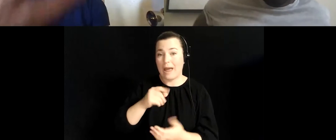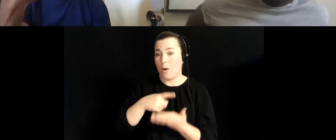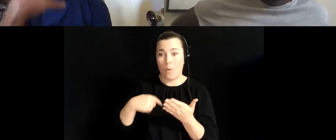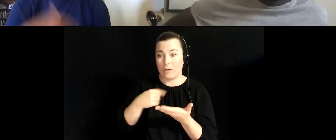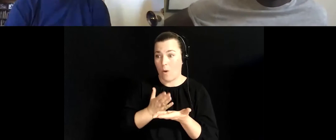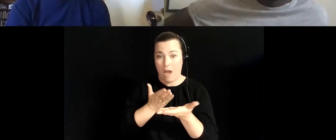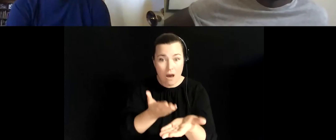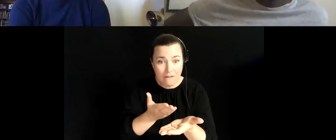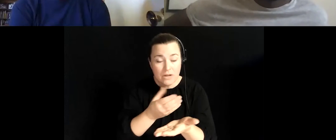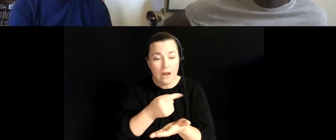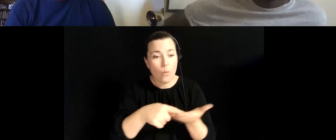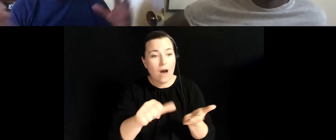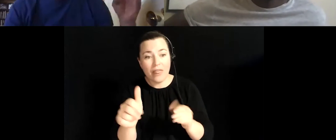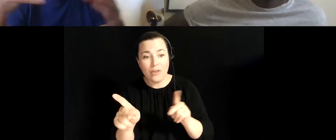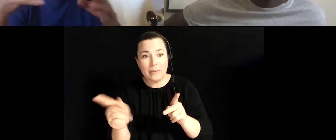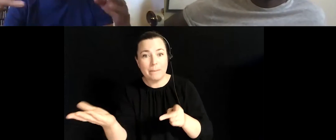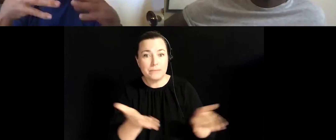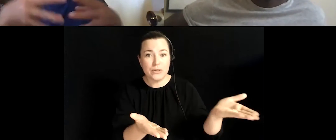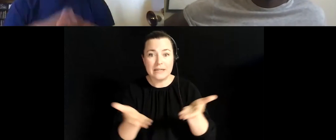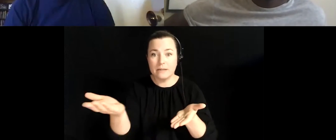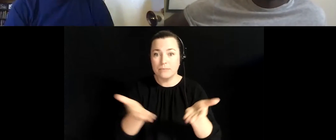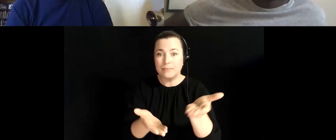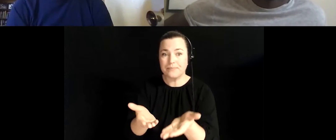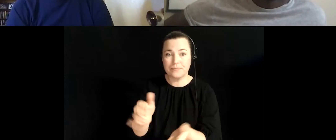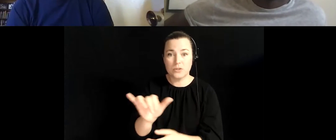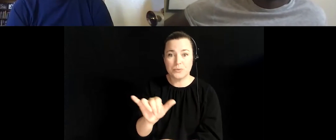and what are other people bringing to the table? And is it